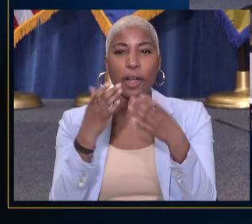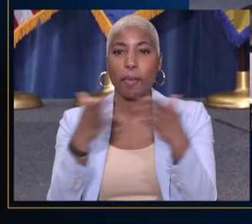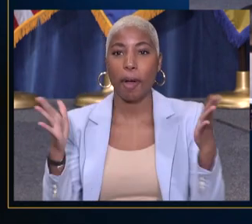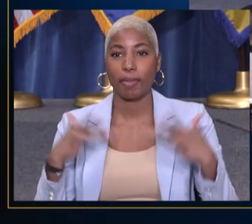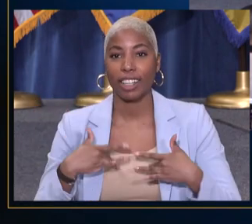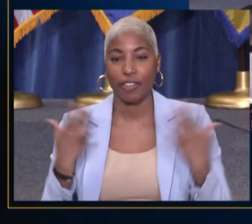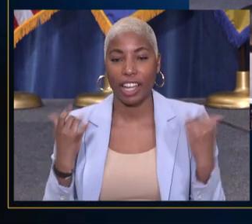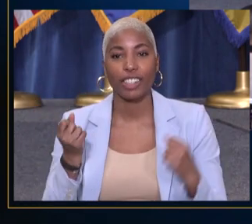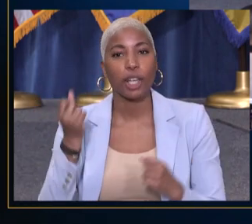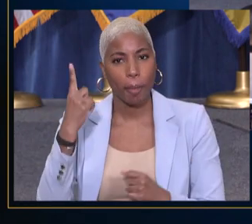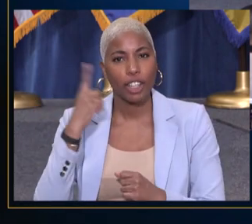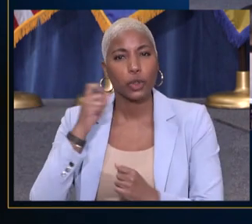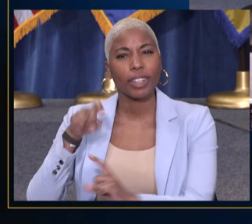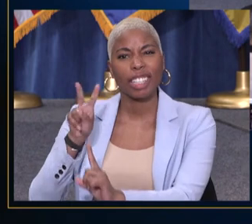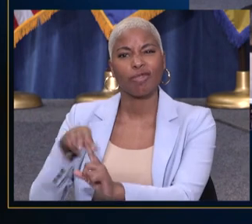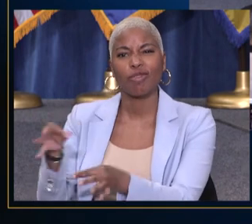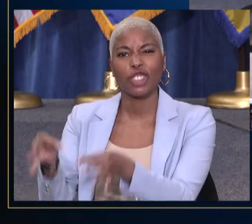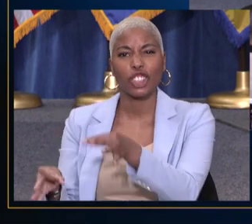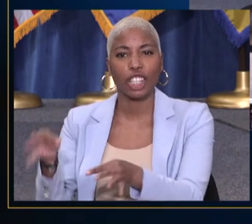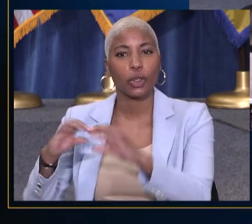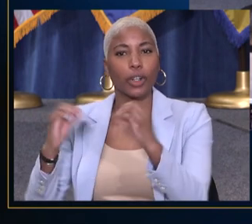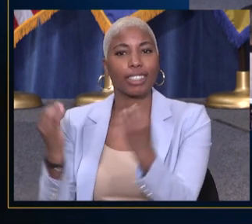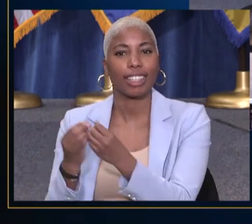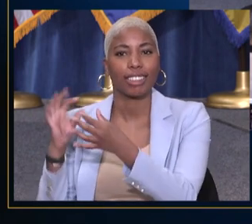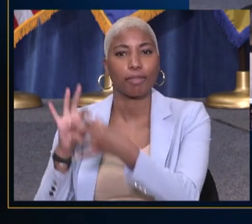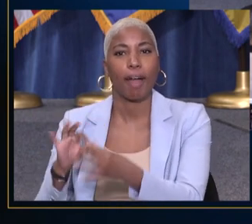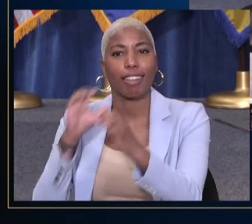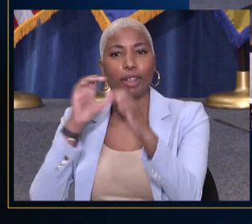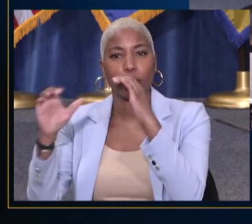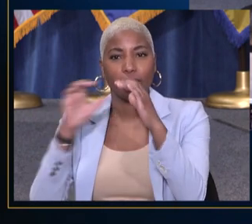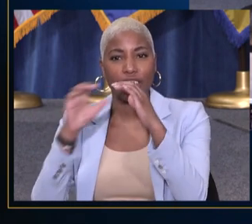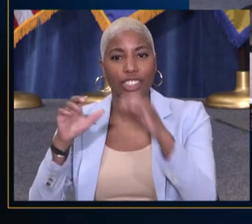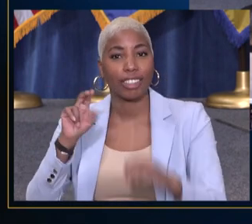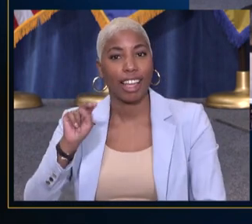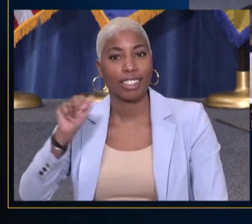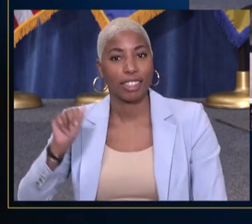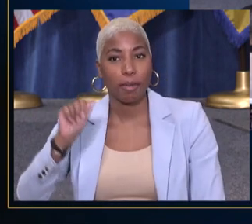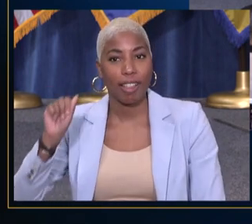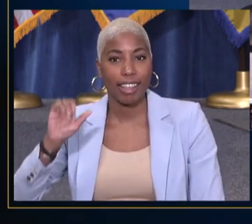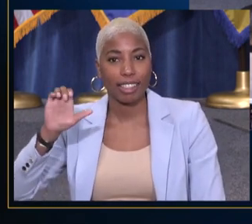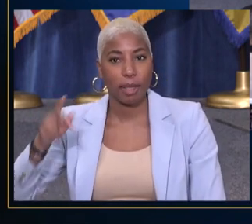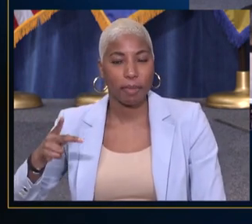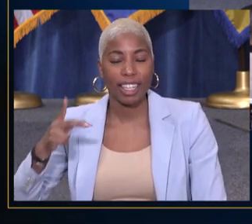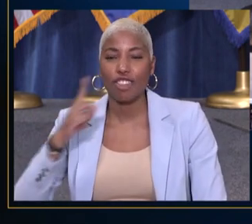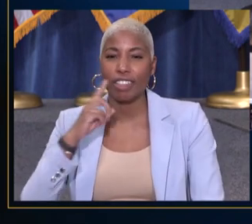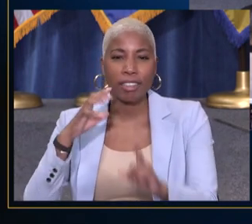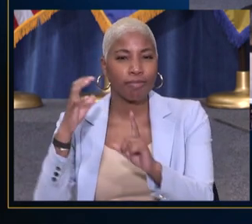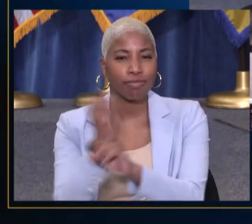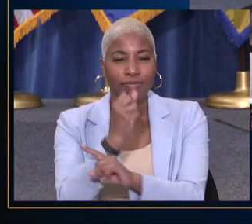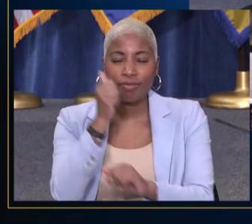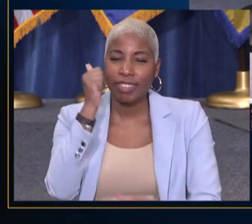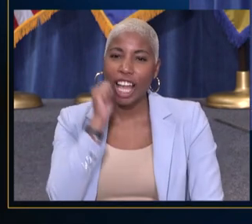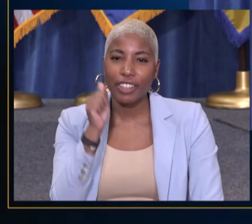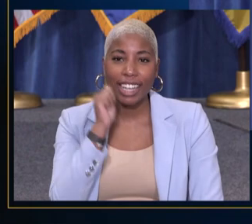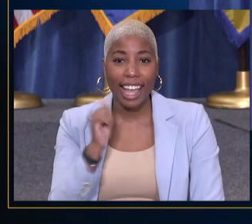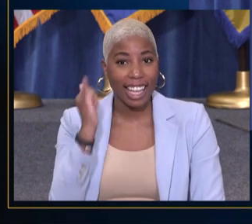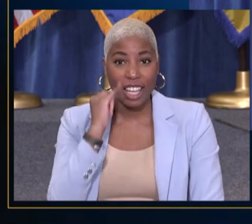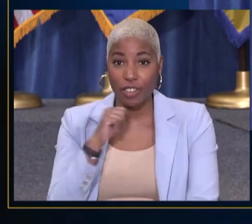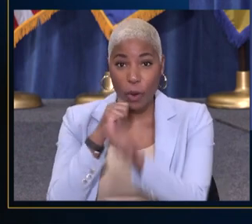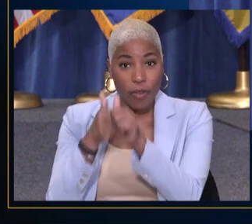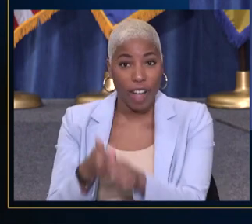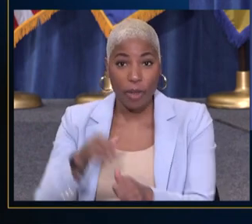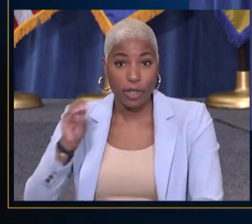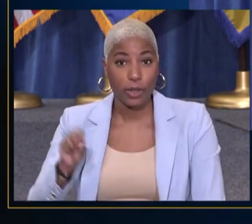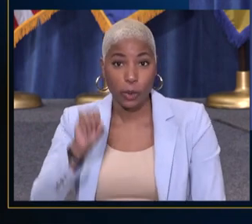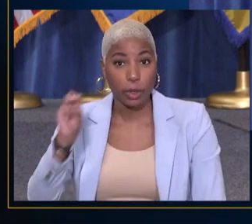its comms, its communications. NAACP knocks it out of the park daily. If you don't follow them, you should.